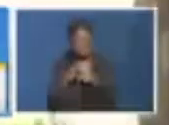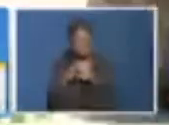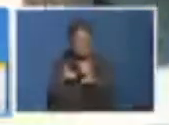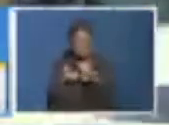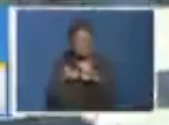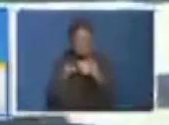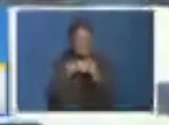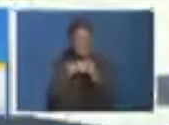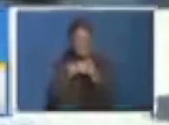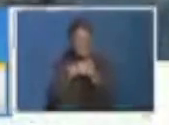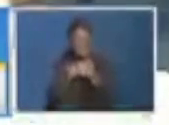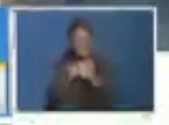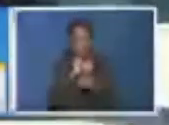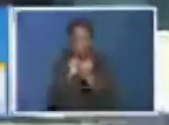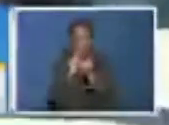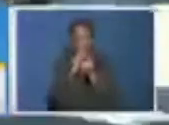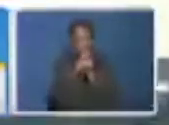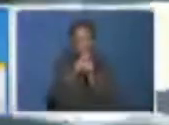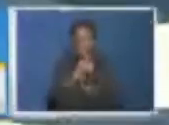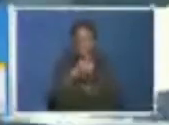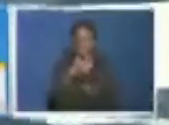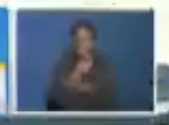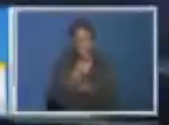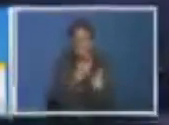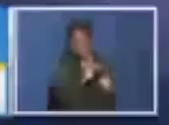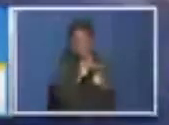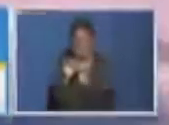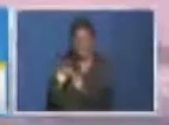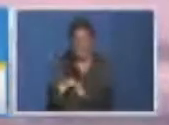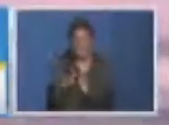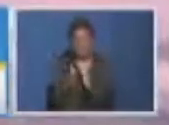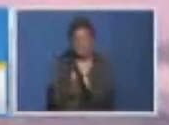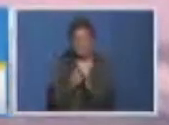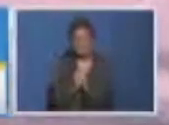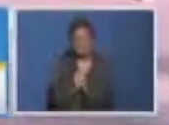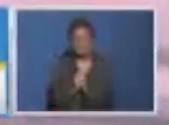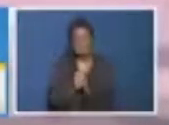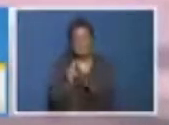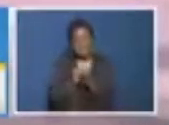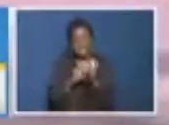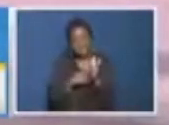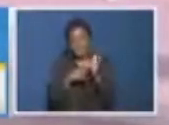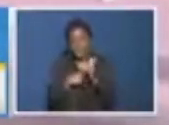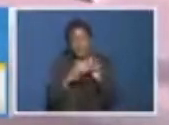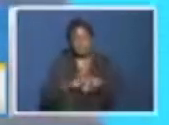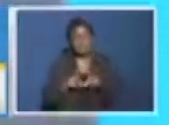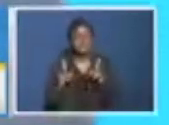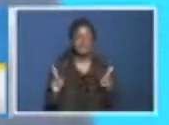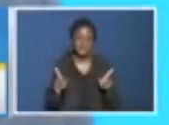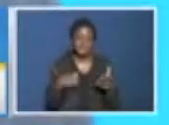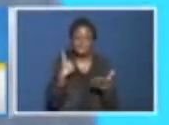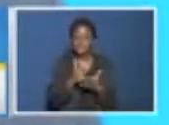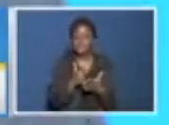not possible at this time due to the country's peculiar circumstances. That requires a different